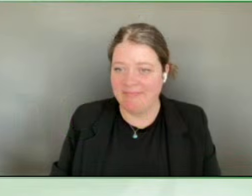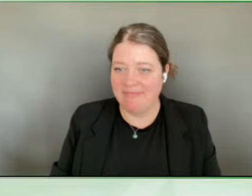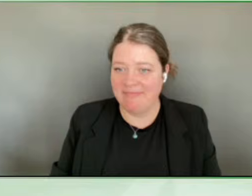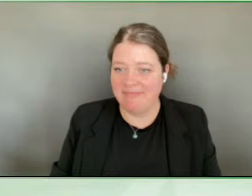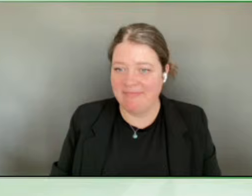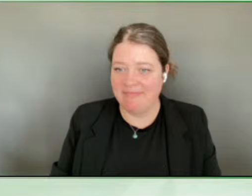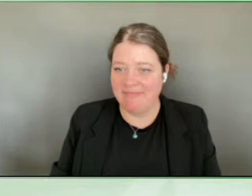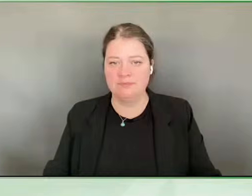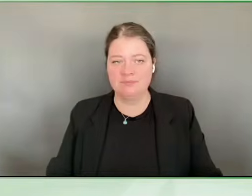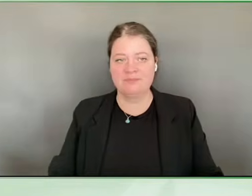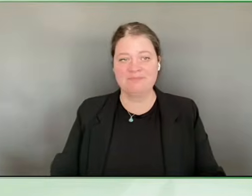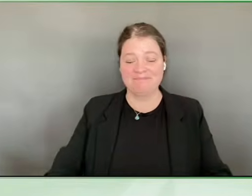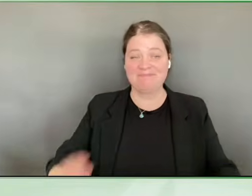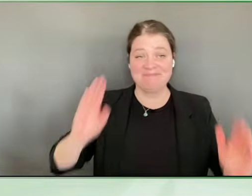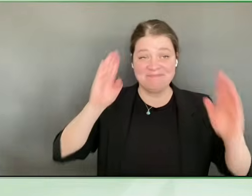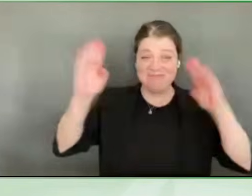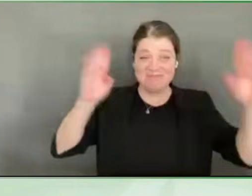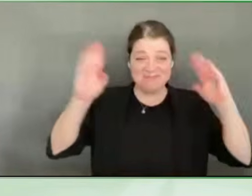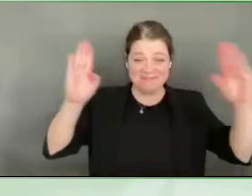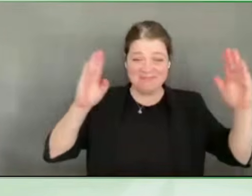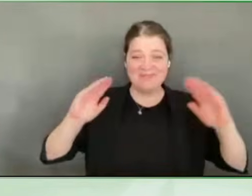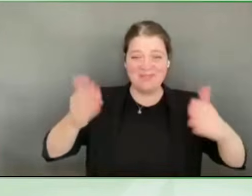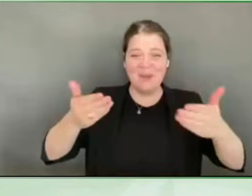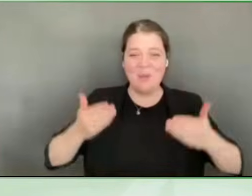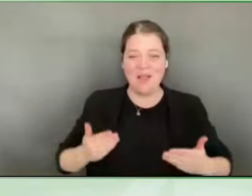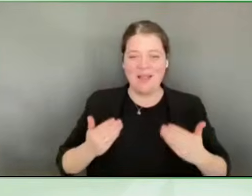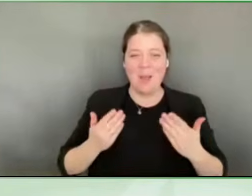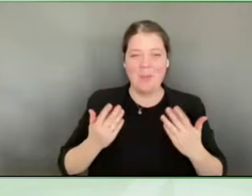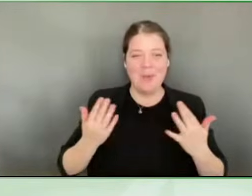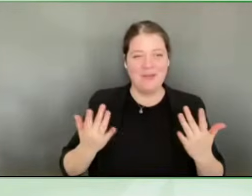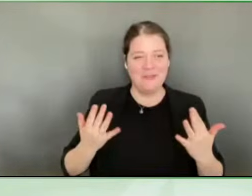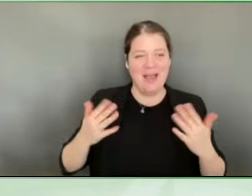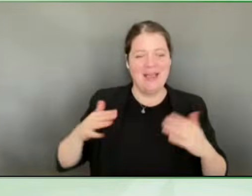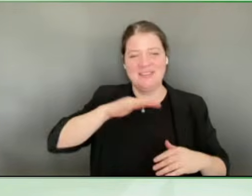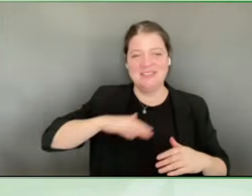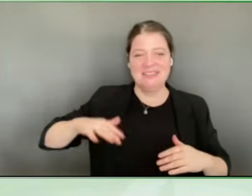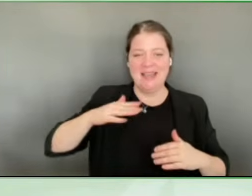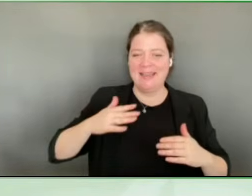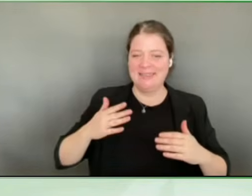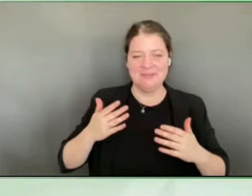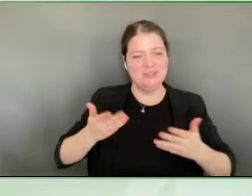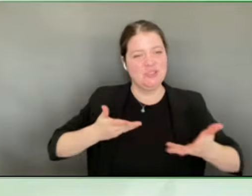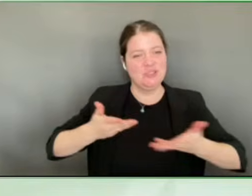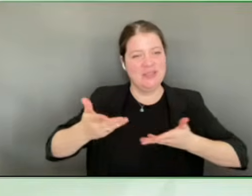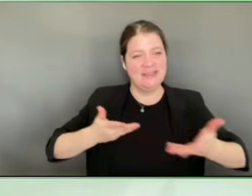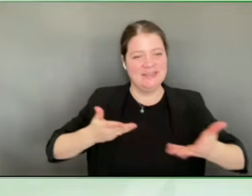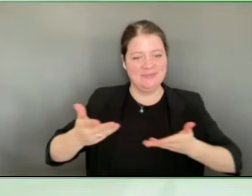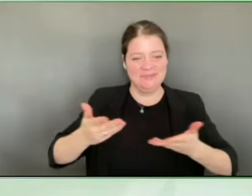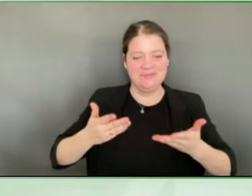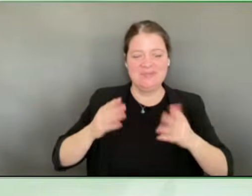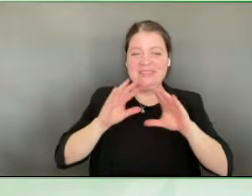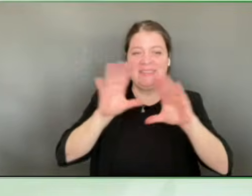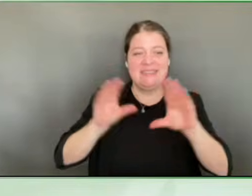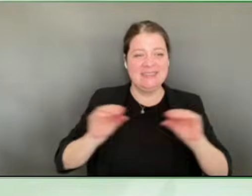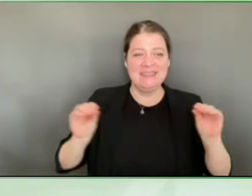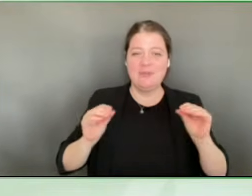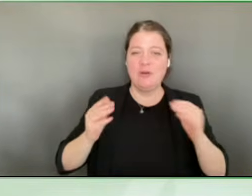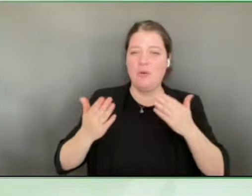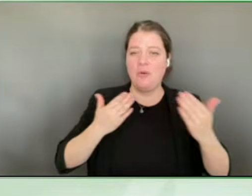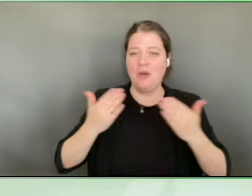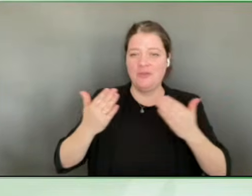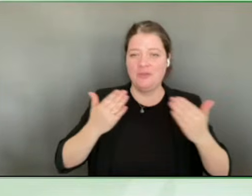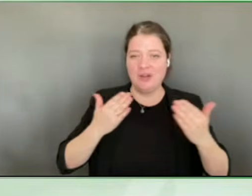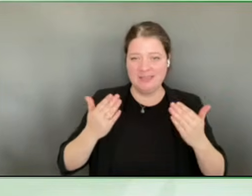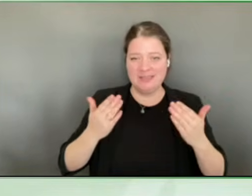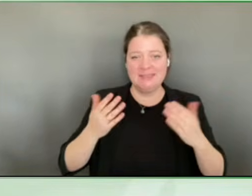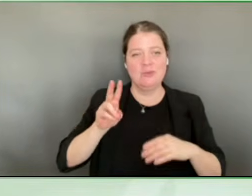Hello, and once again, welcome to our fireside chat here in the Zero Project Conference 2026. Hello to the